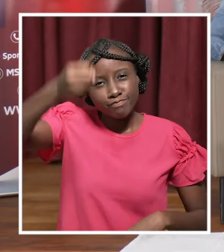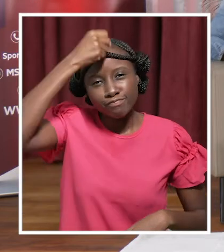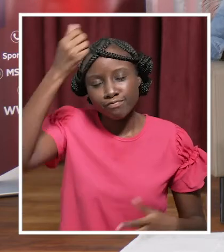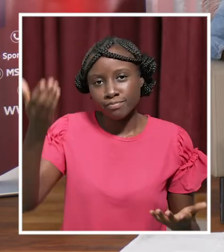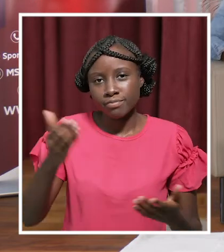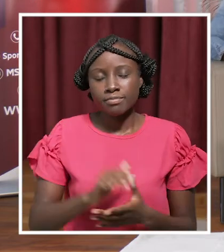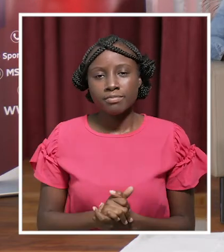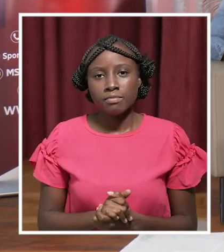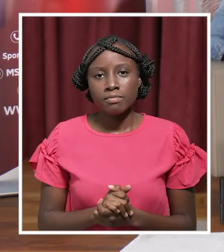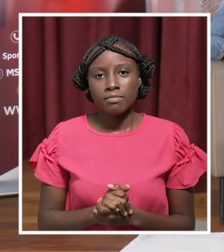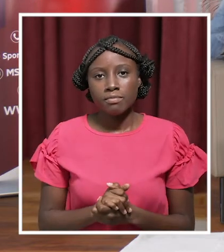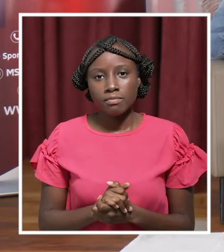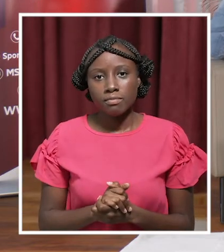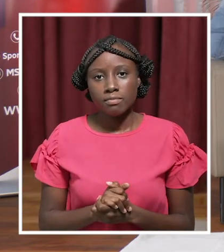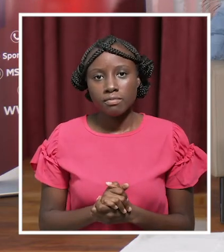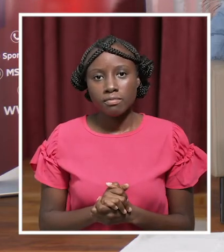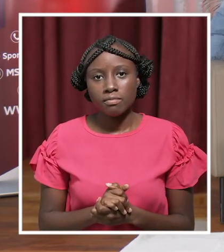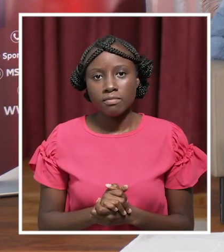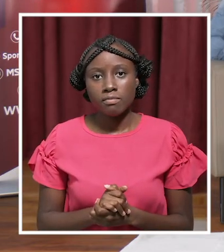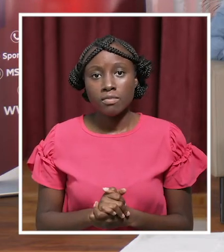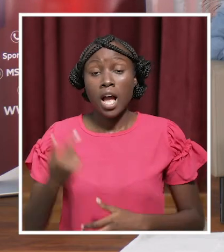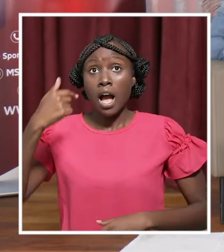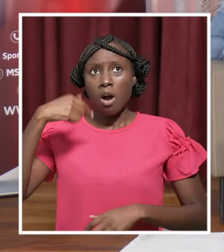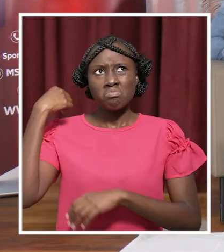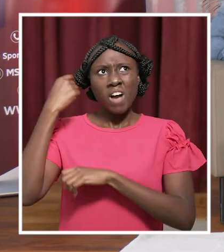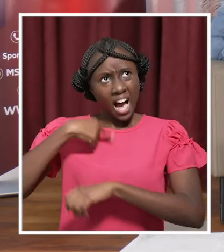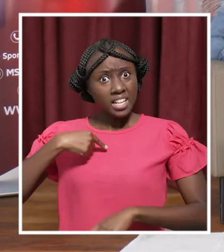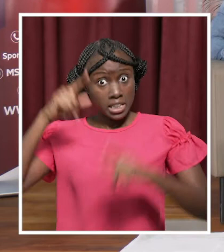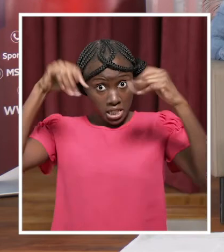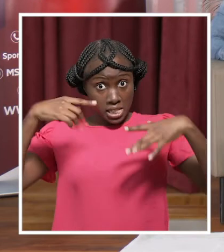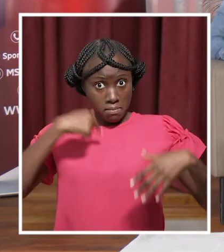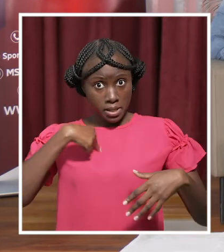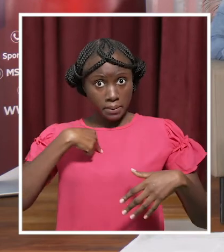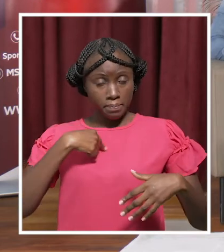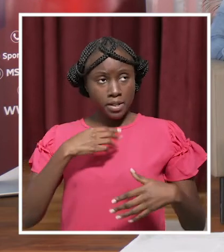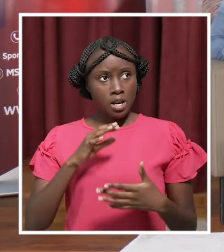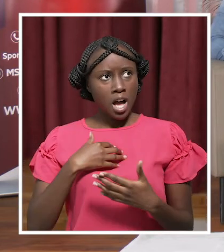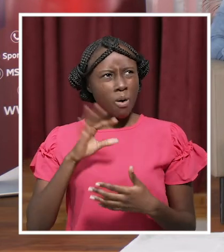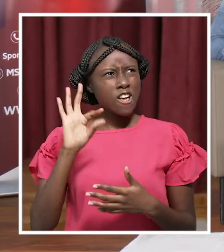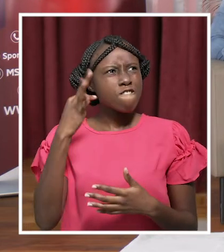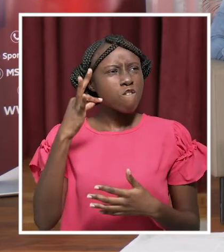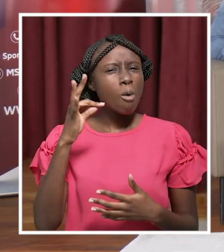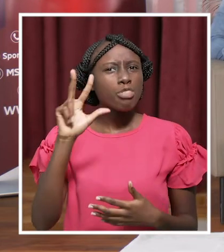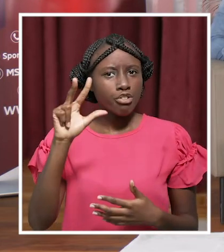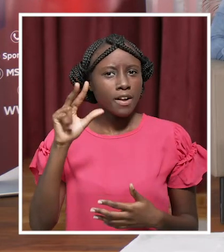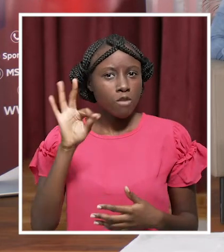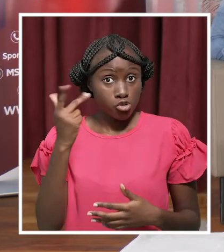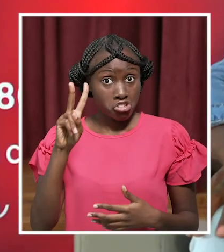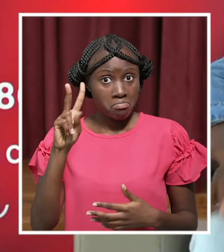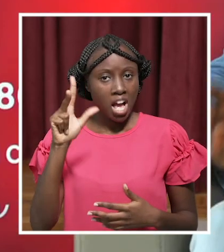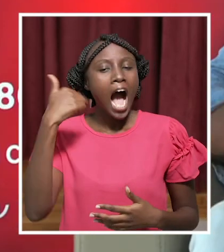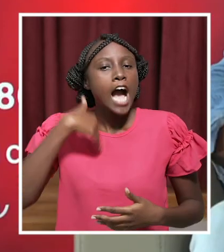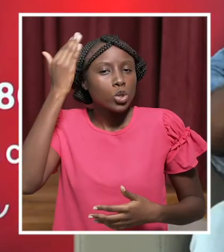end of the day, over the years, when I got diagnosed, for example, I was in Form 3. Form 3? Form 3, yeah.